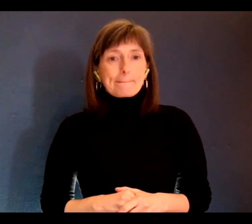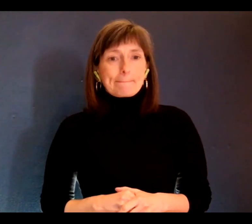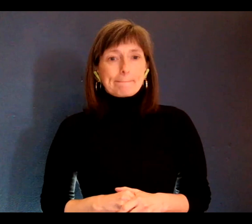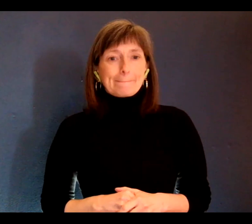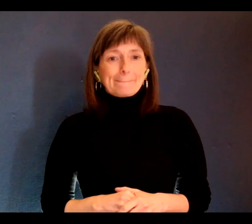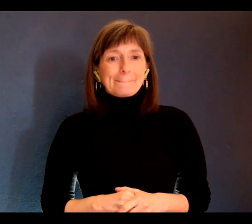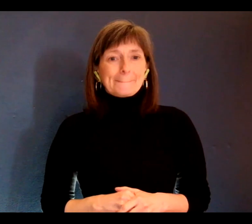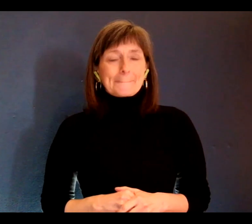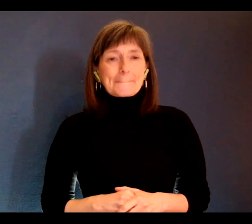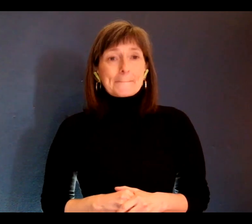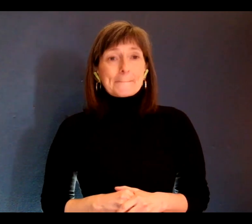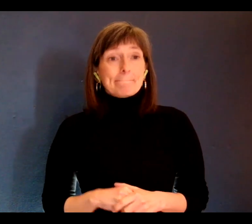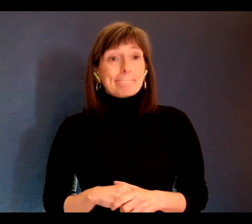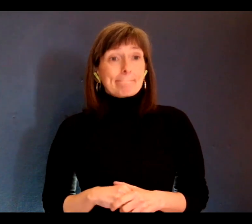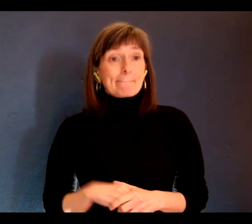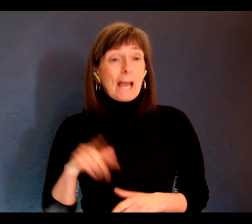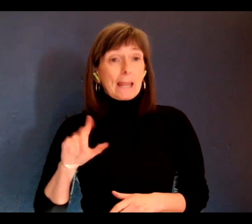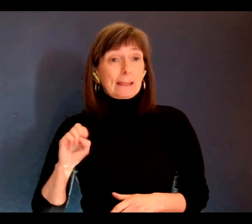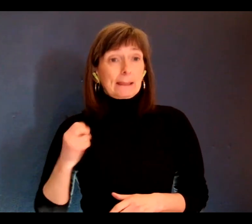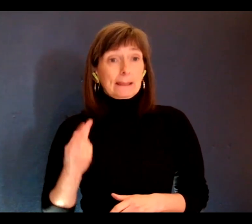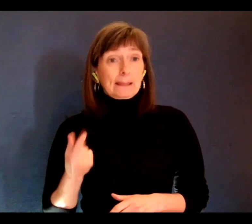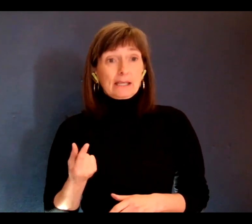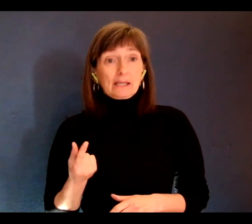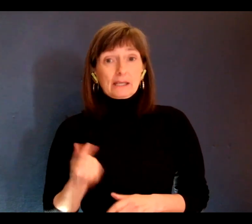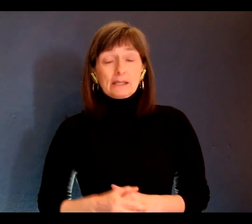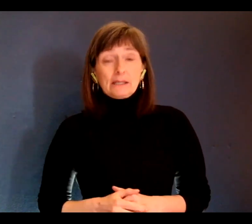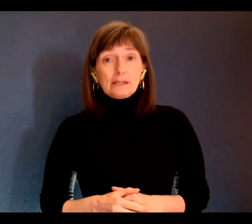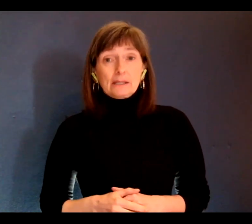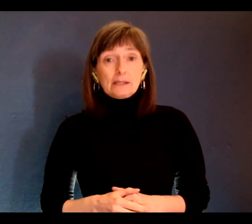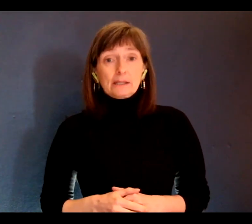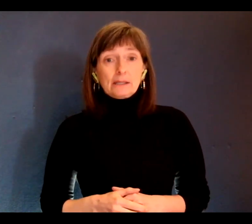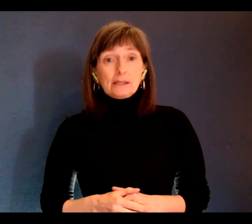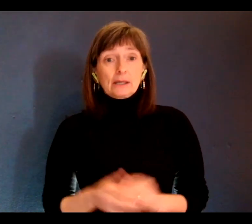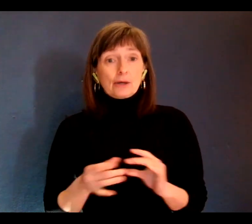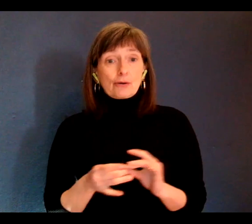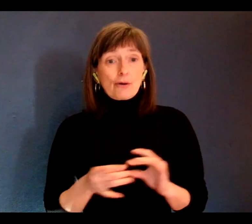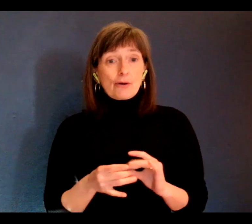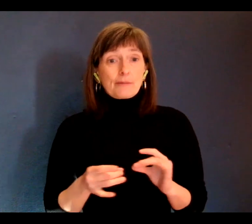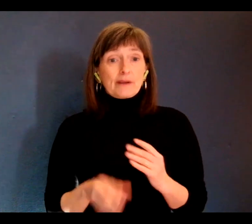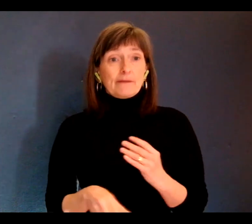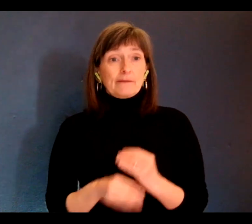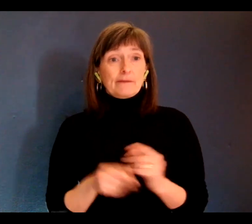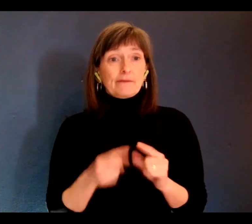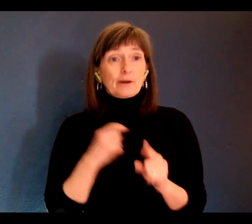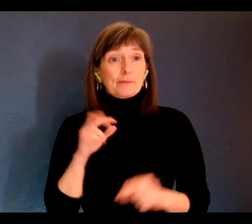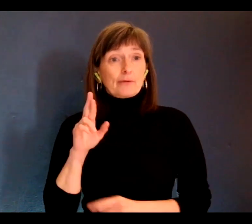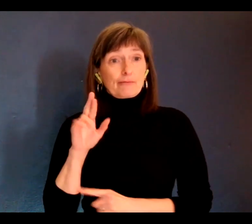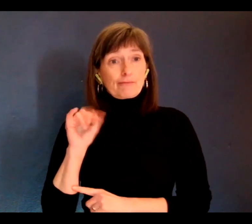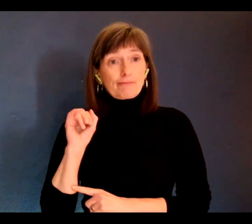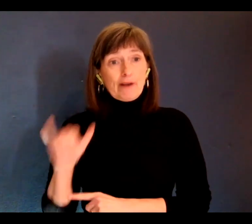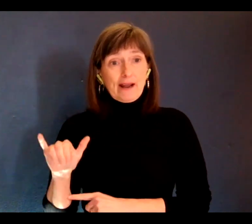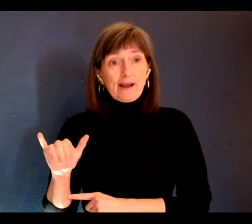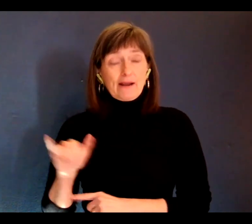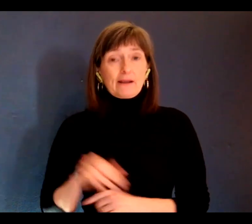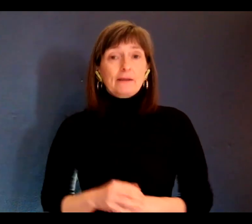Another question, Lee? Yeah, I see a question or a comment as well from Ray. Ray,